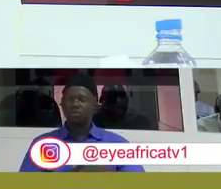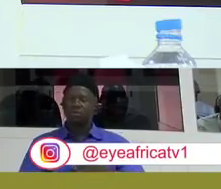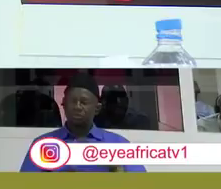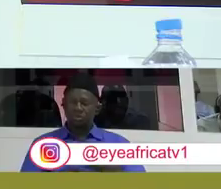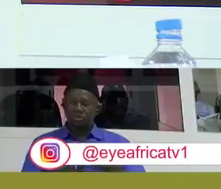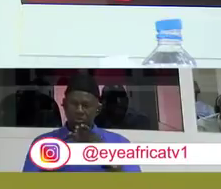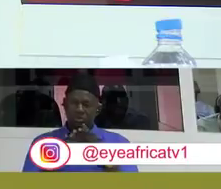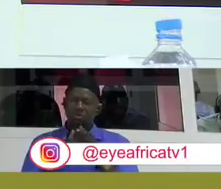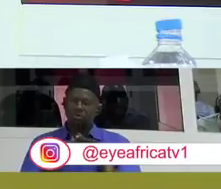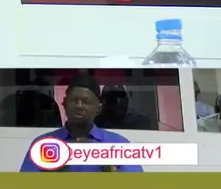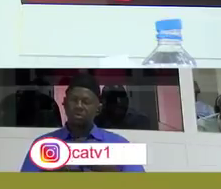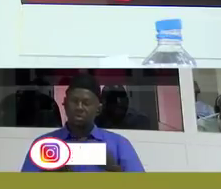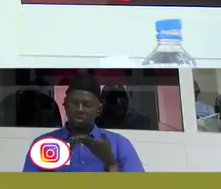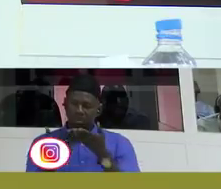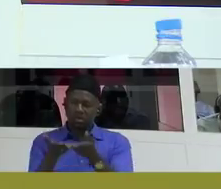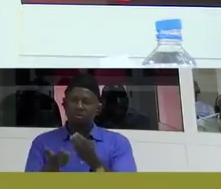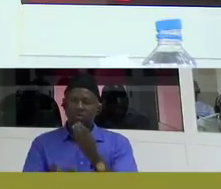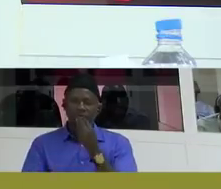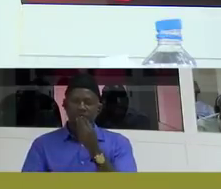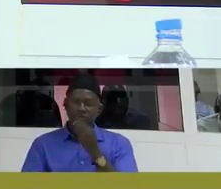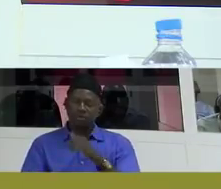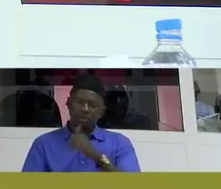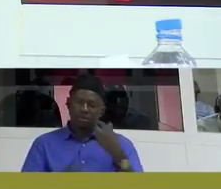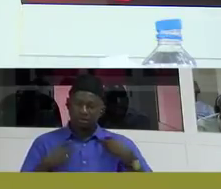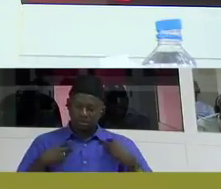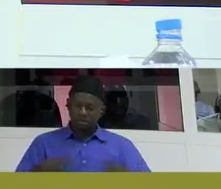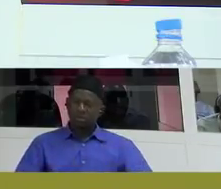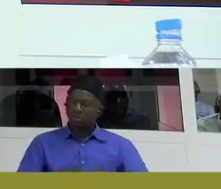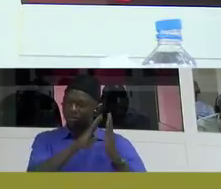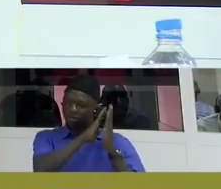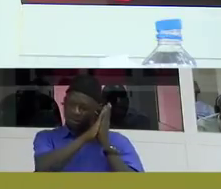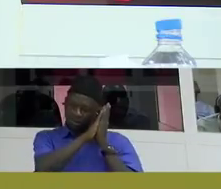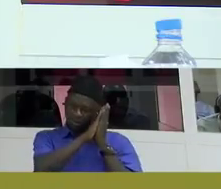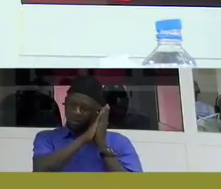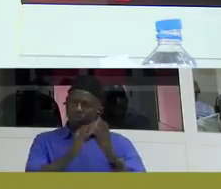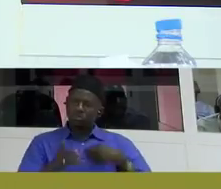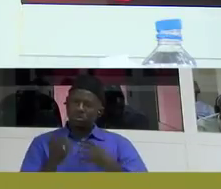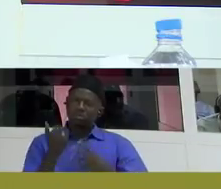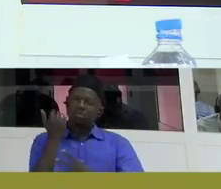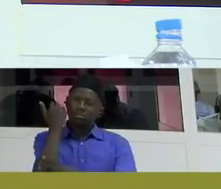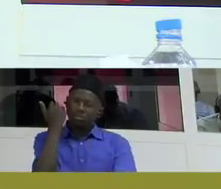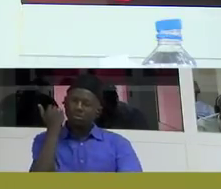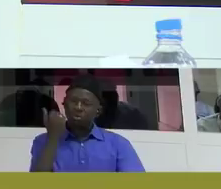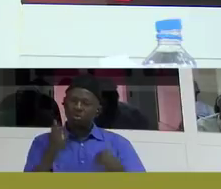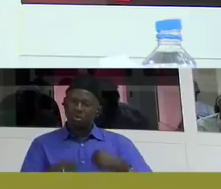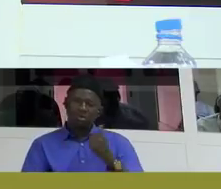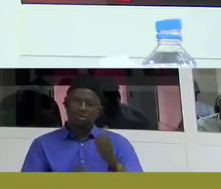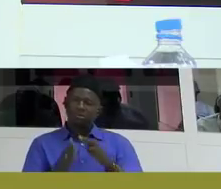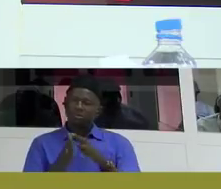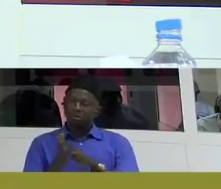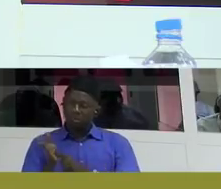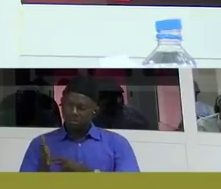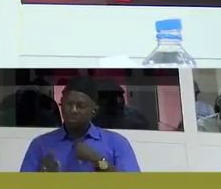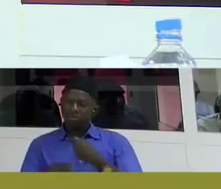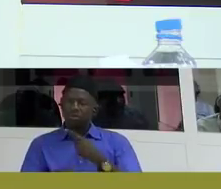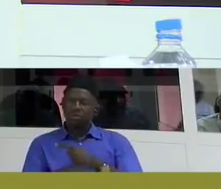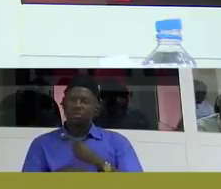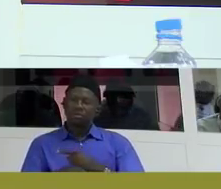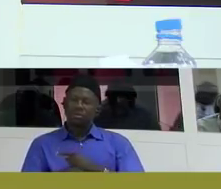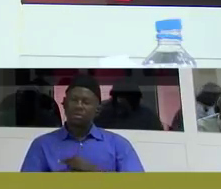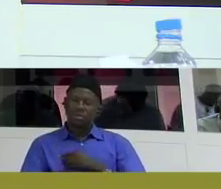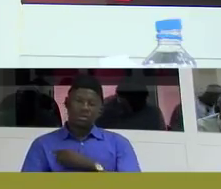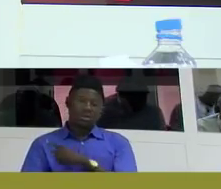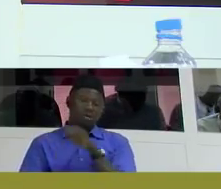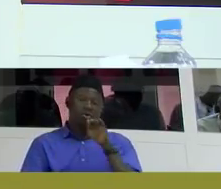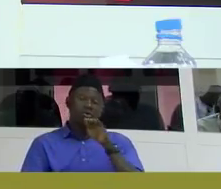that gives food and clothing and shelter to the poor and needy of the Gambia. They call all